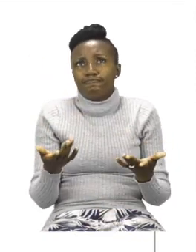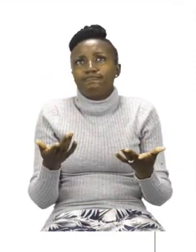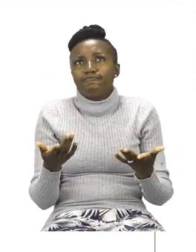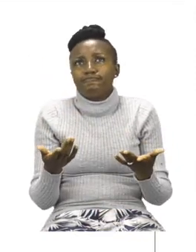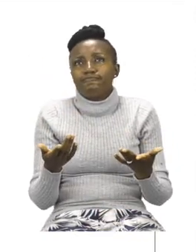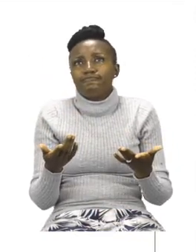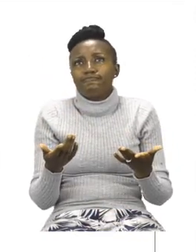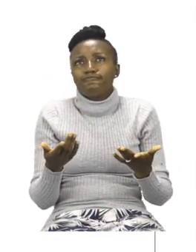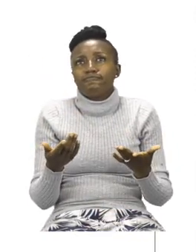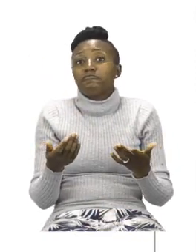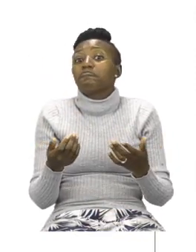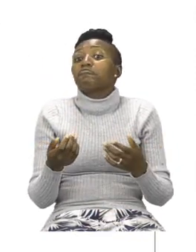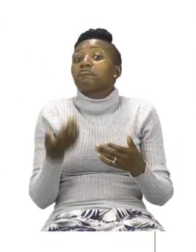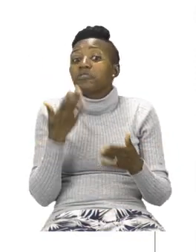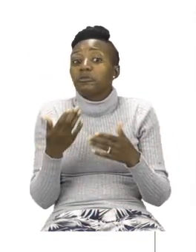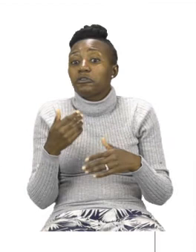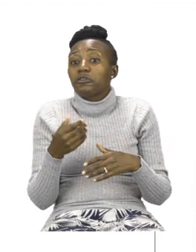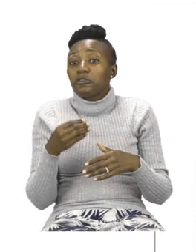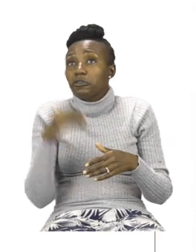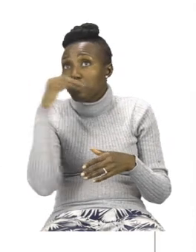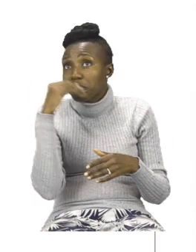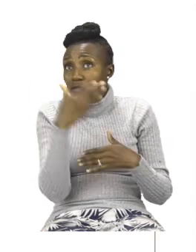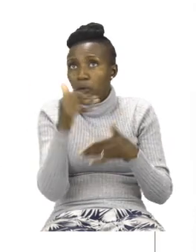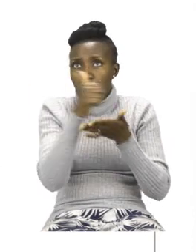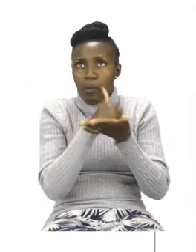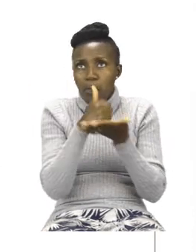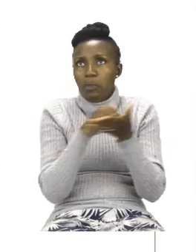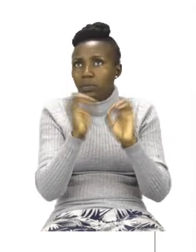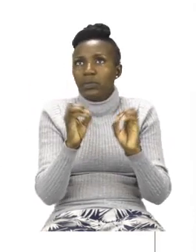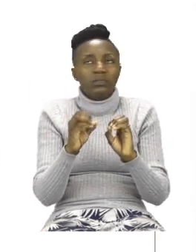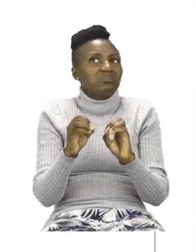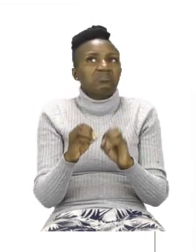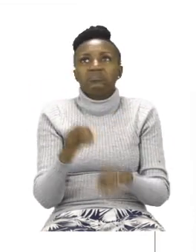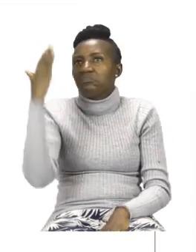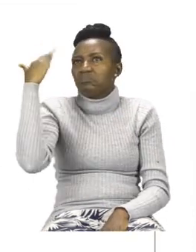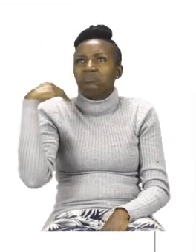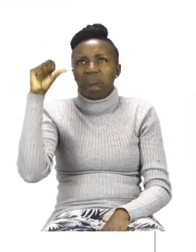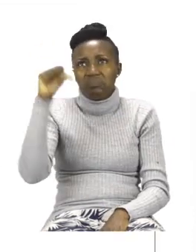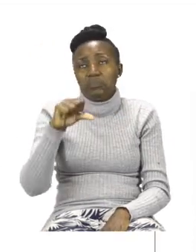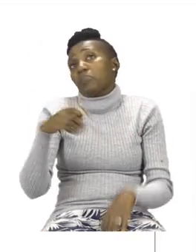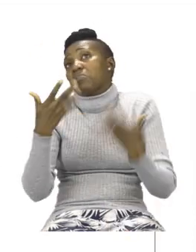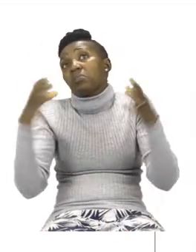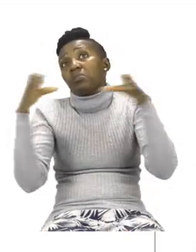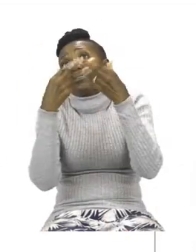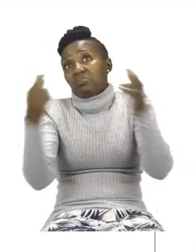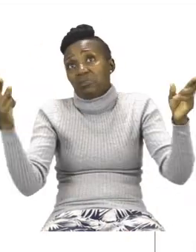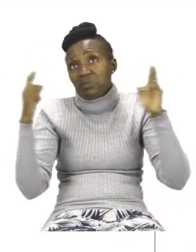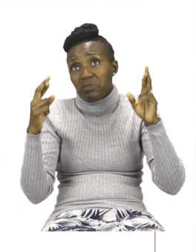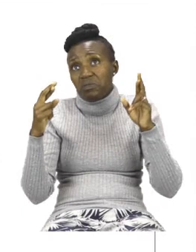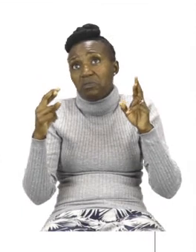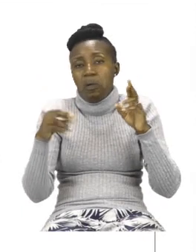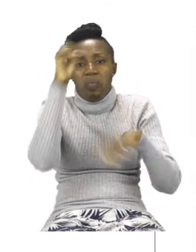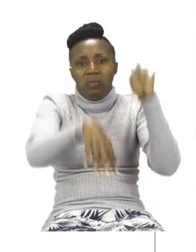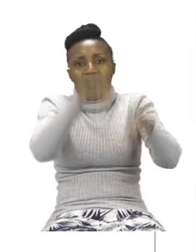do not clean up after yourself. This is when you throw papers everywhere, litter everywhere,